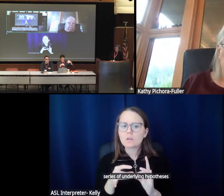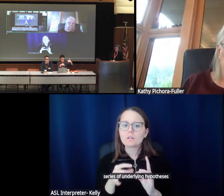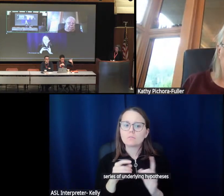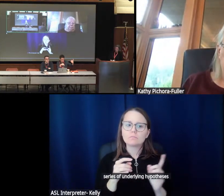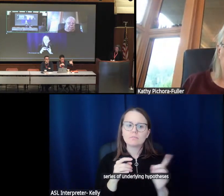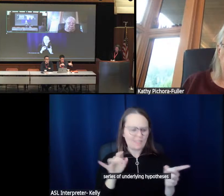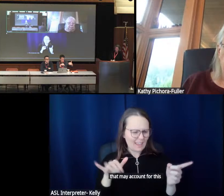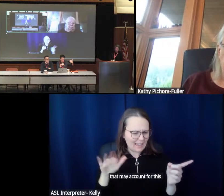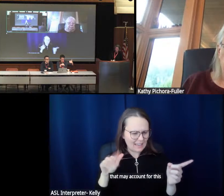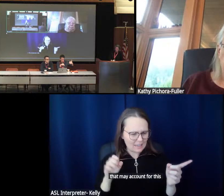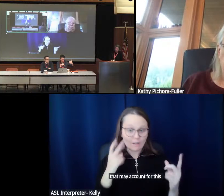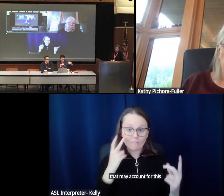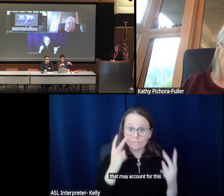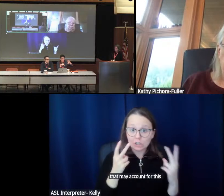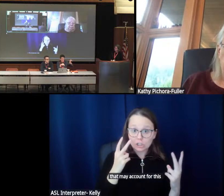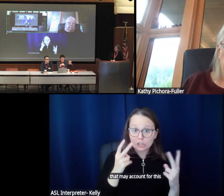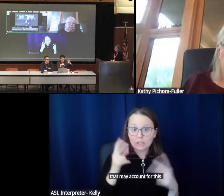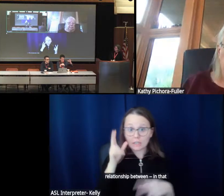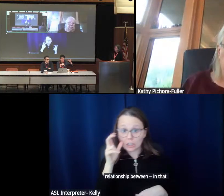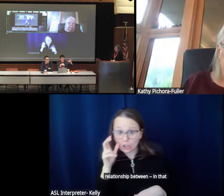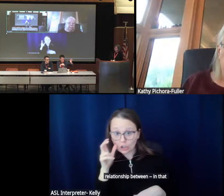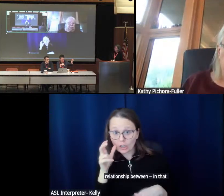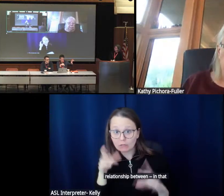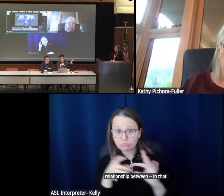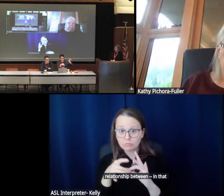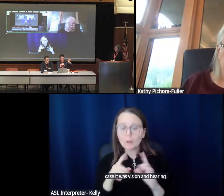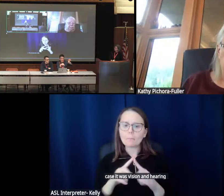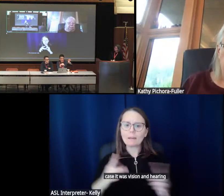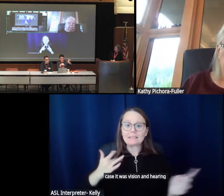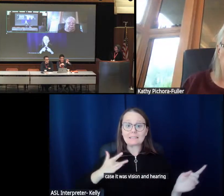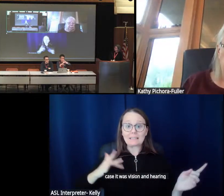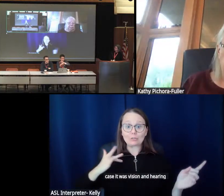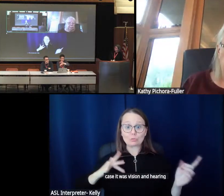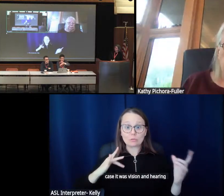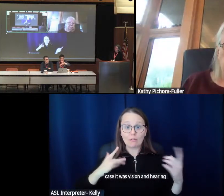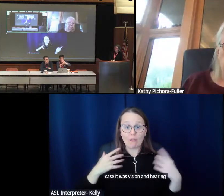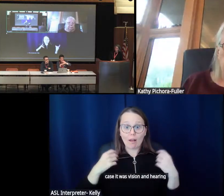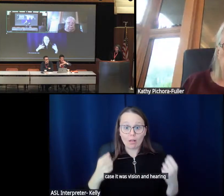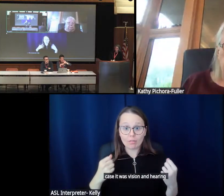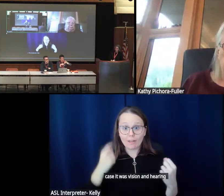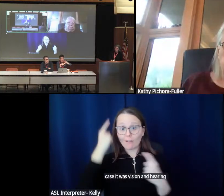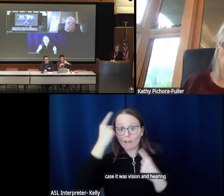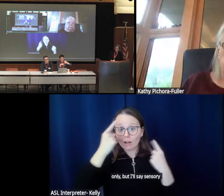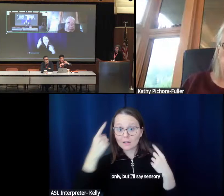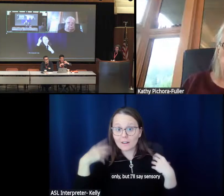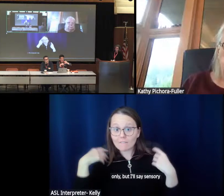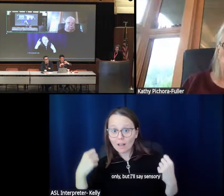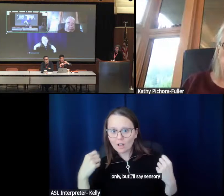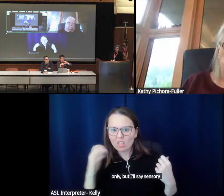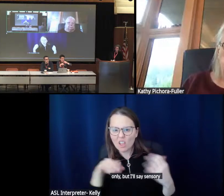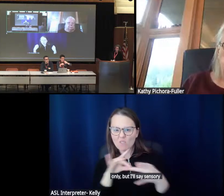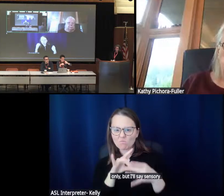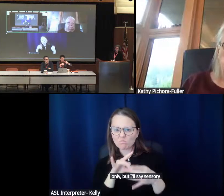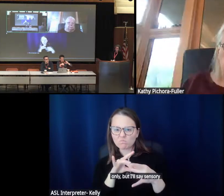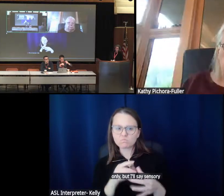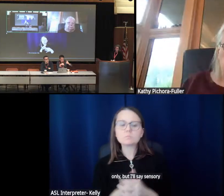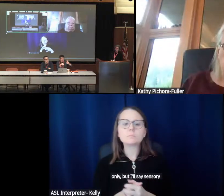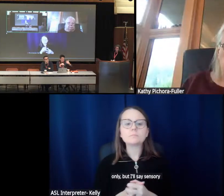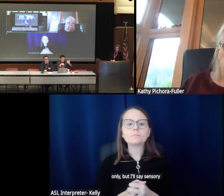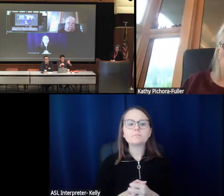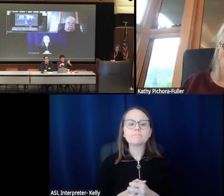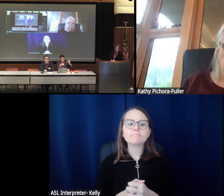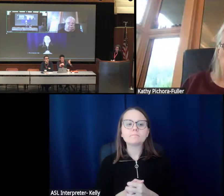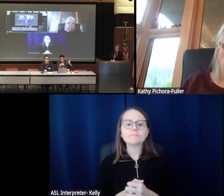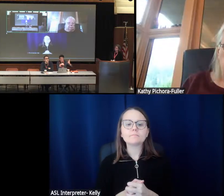was vision and hearing only, but I'll say sensory health and cognitive health. And I would